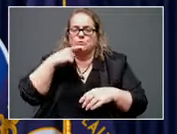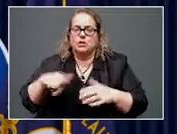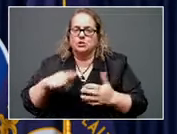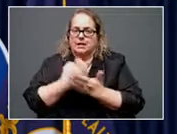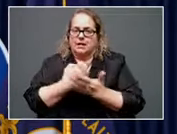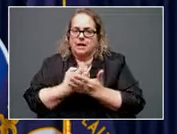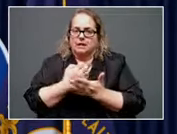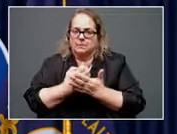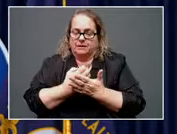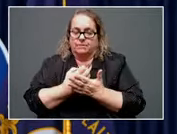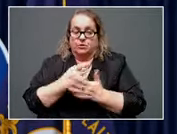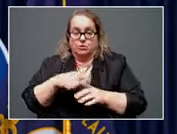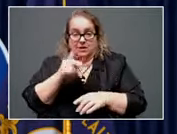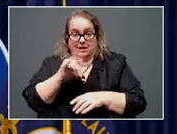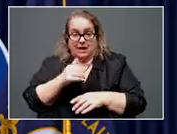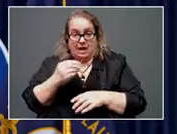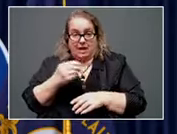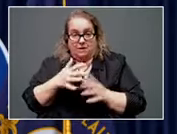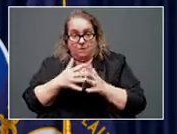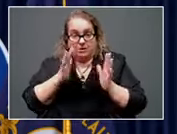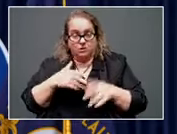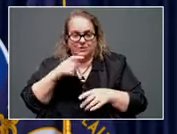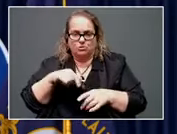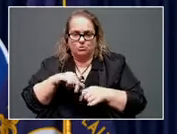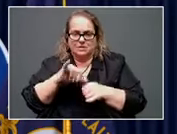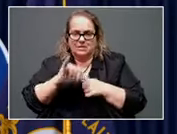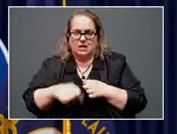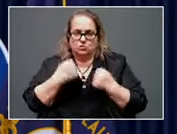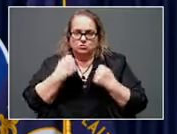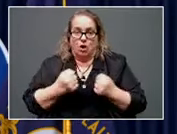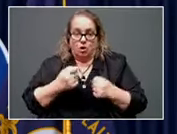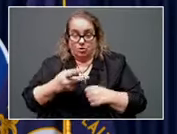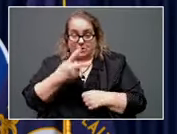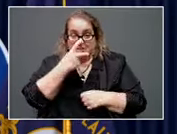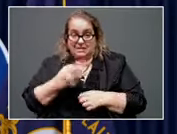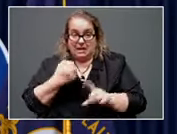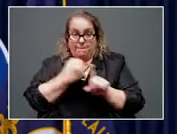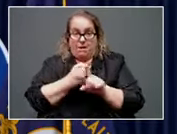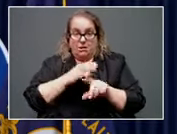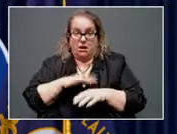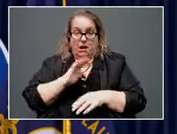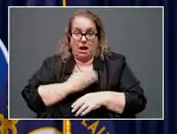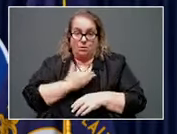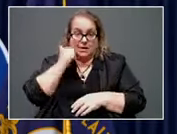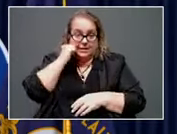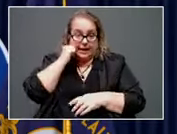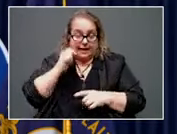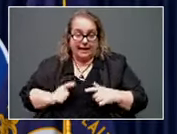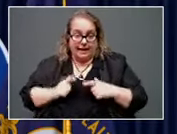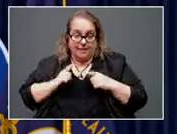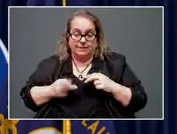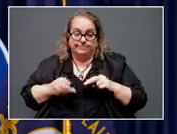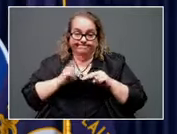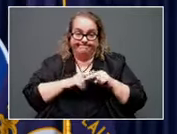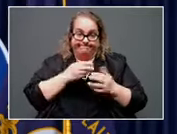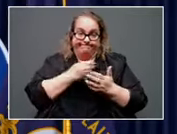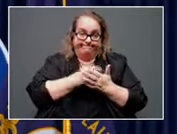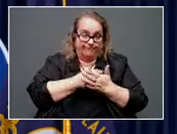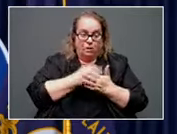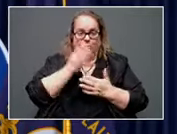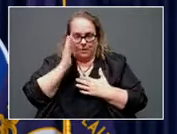stay strong when we see impacts on our daily life, knowing that those impacts are